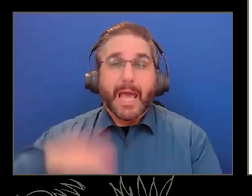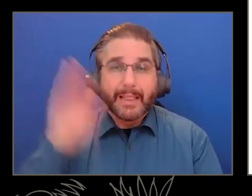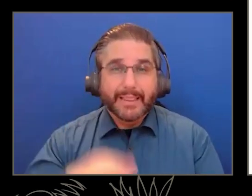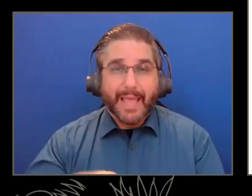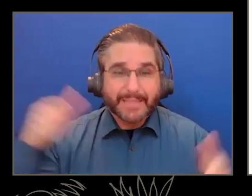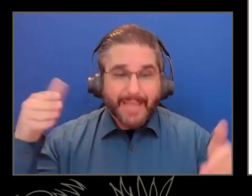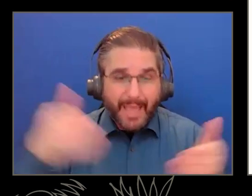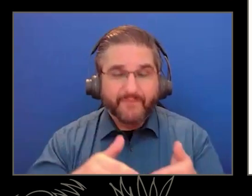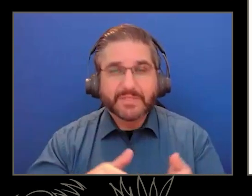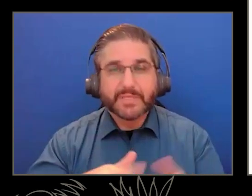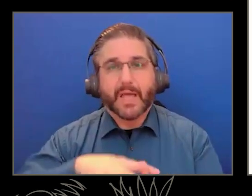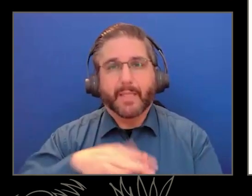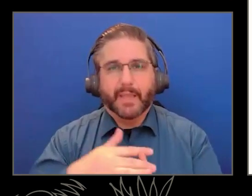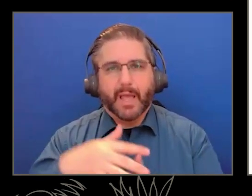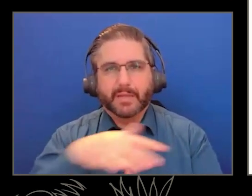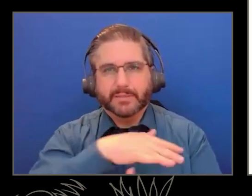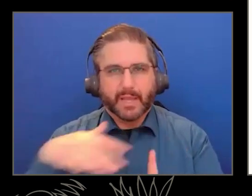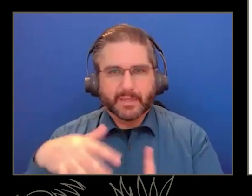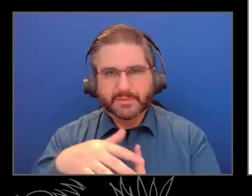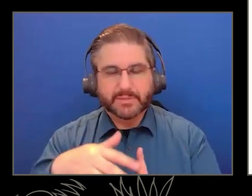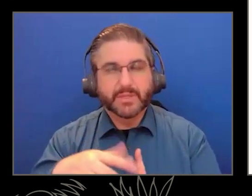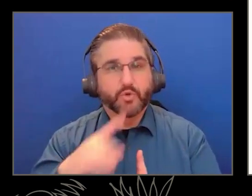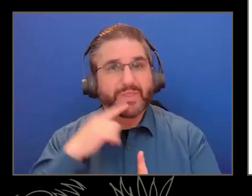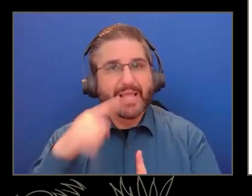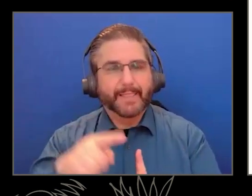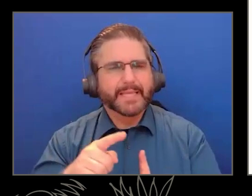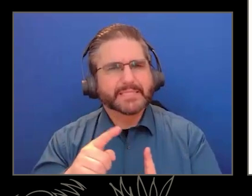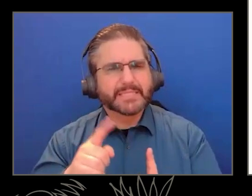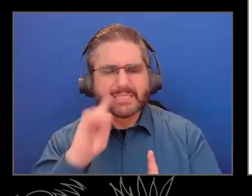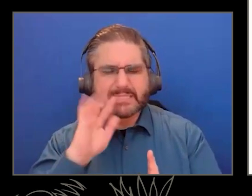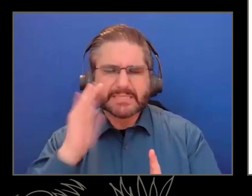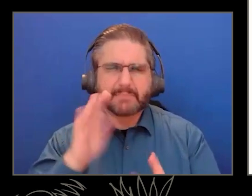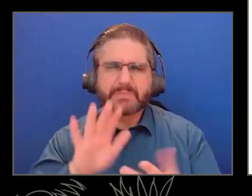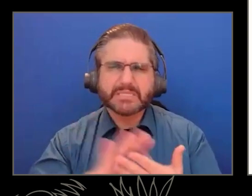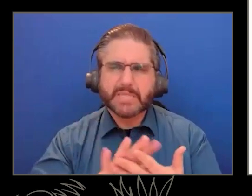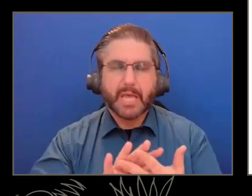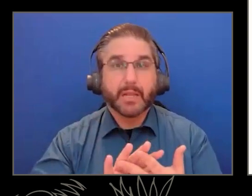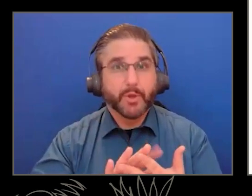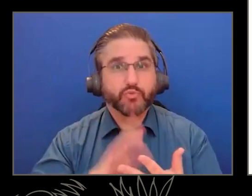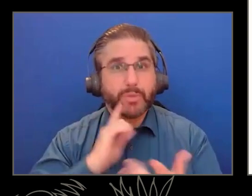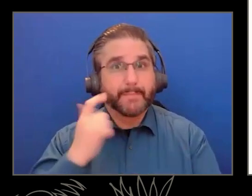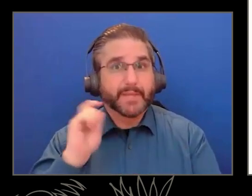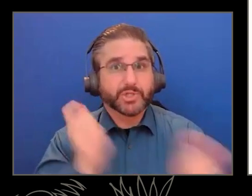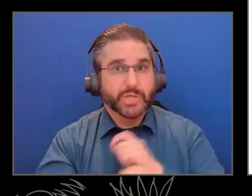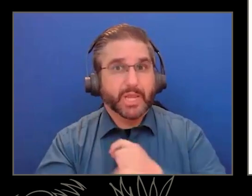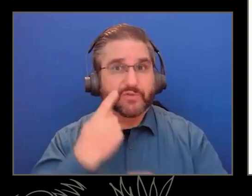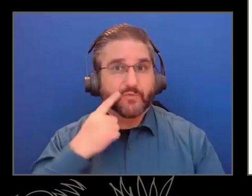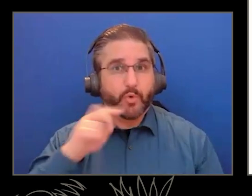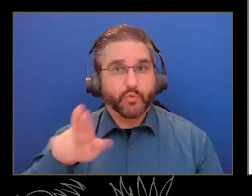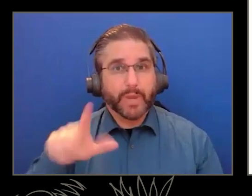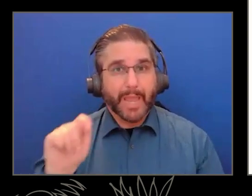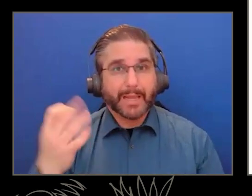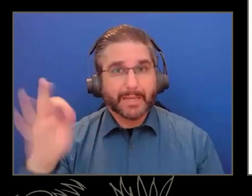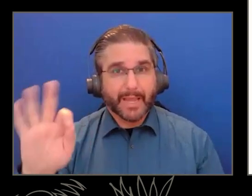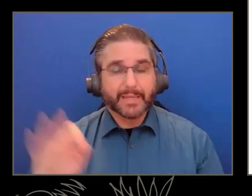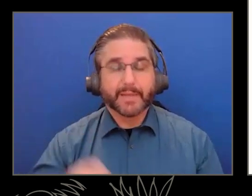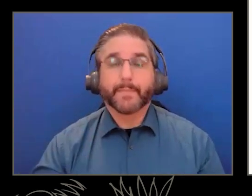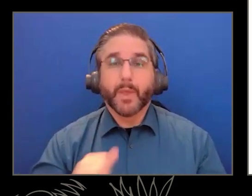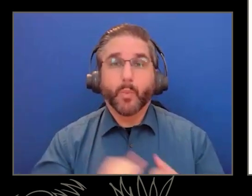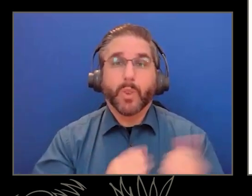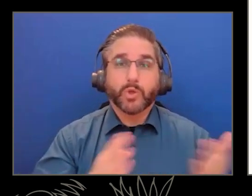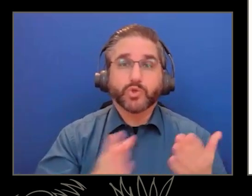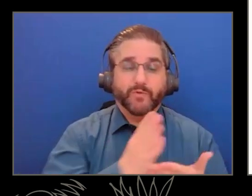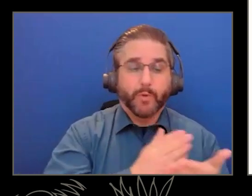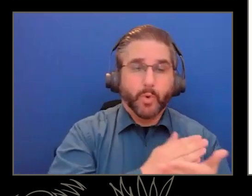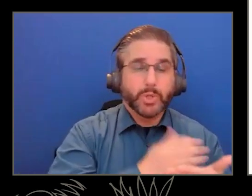context, and this is one subtle but really, really big change, especially for React 19. With server components that